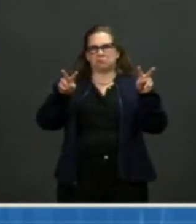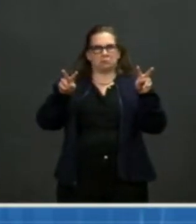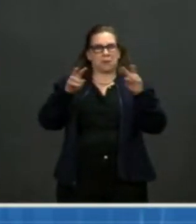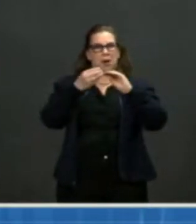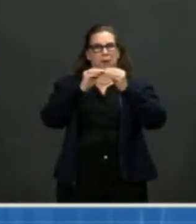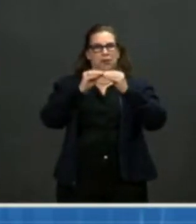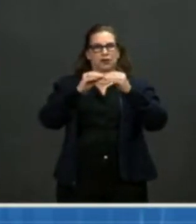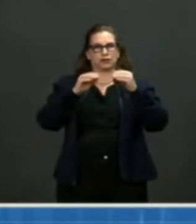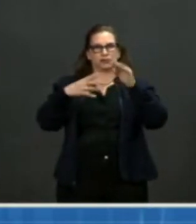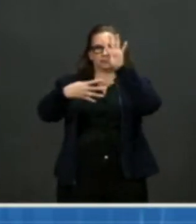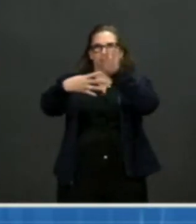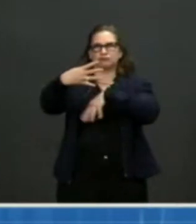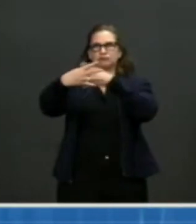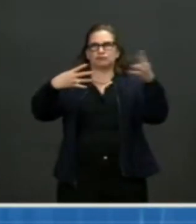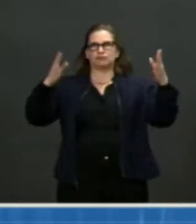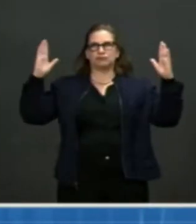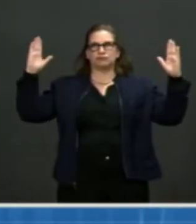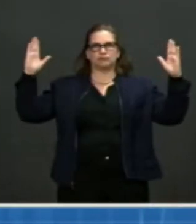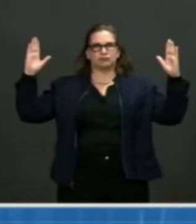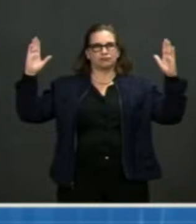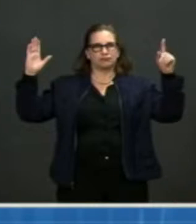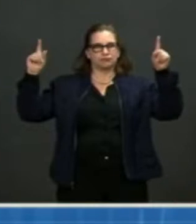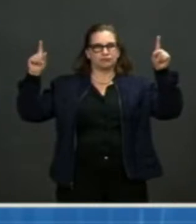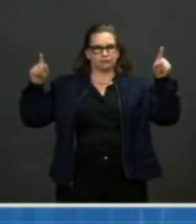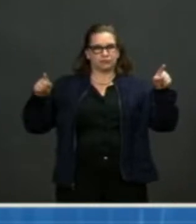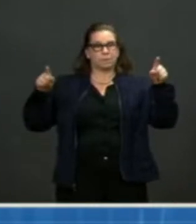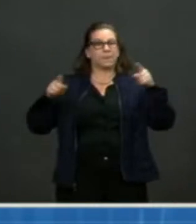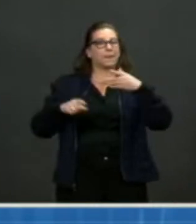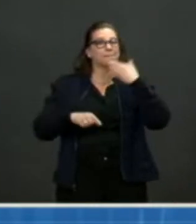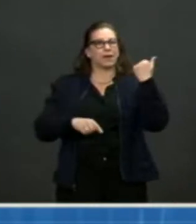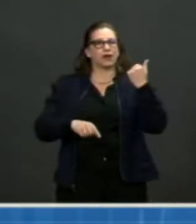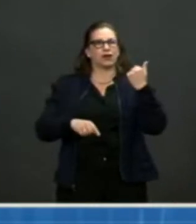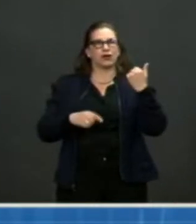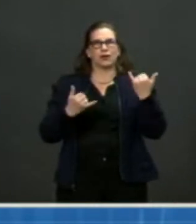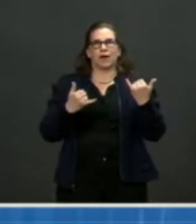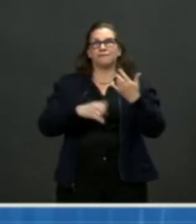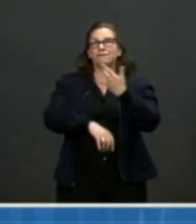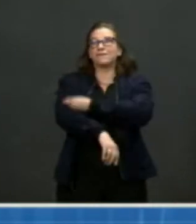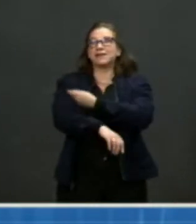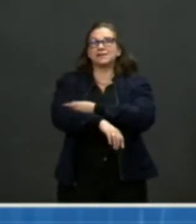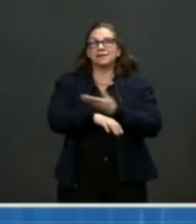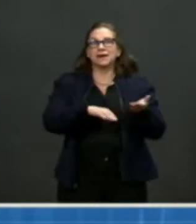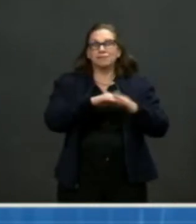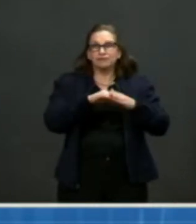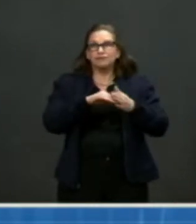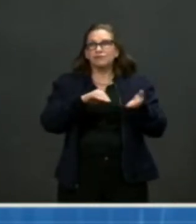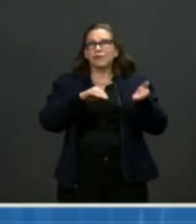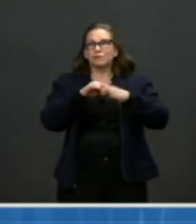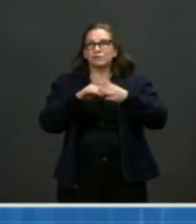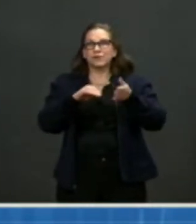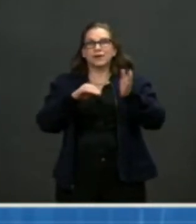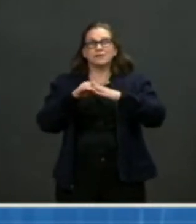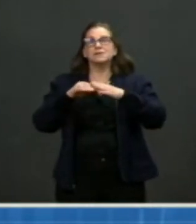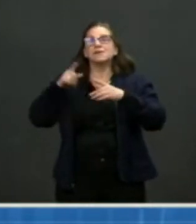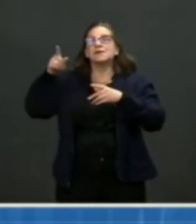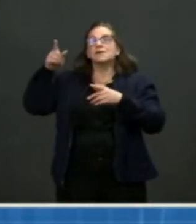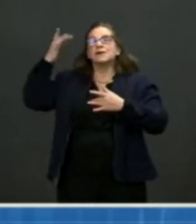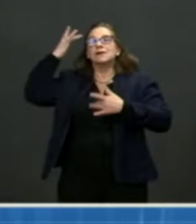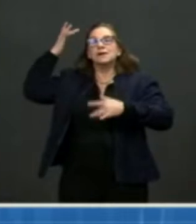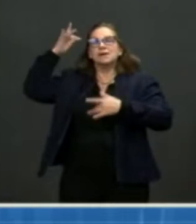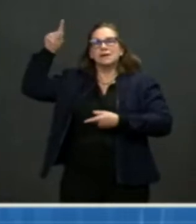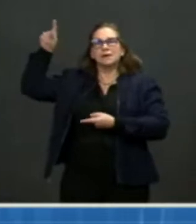as we possibly can. Great. Thank you. Next question. Next, we'll go to Tom Howell at the Washington Times.